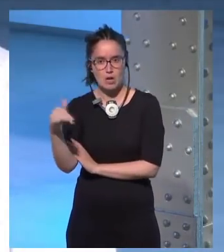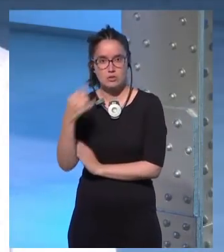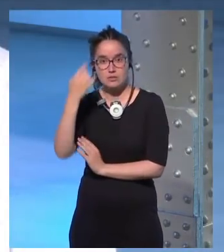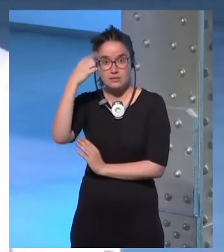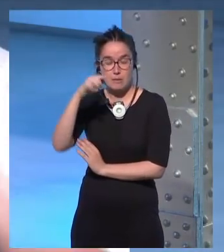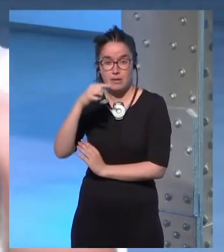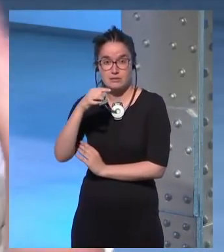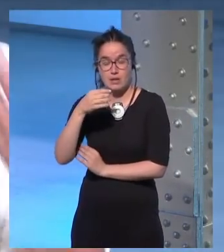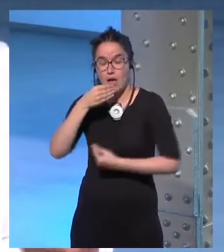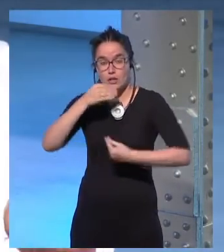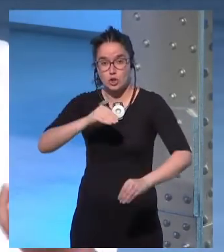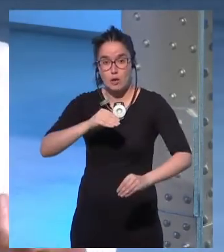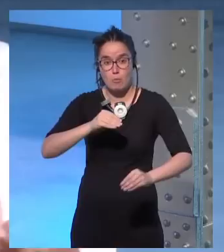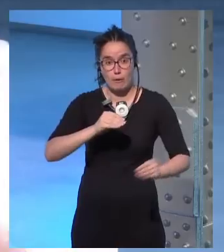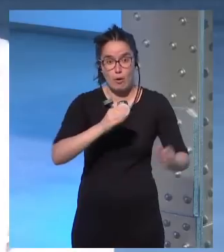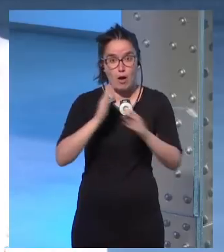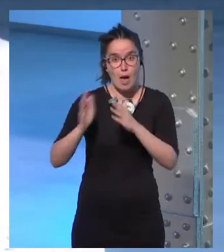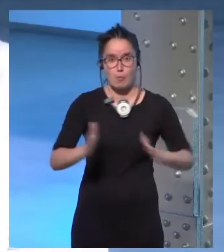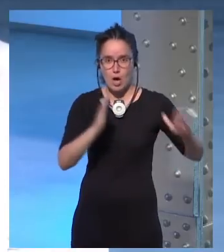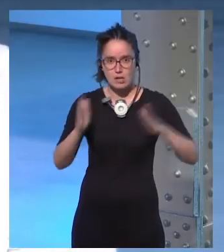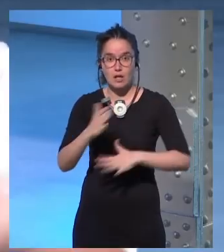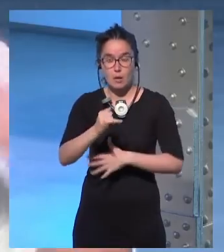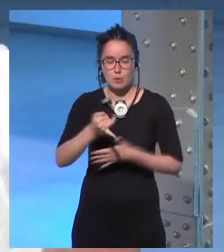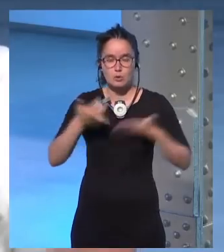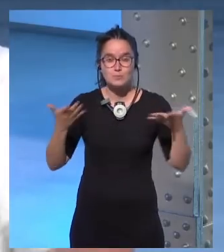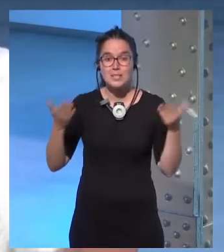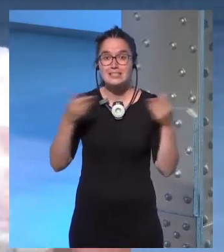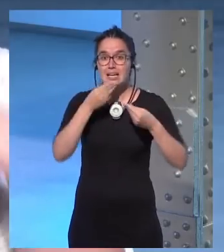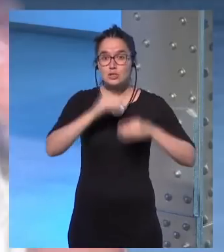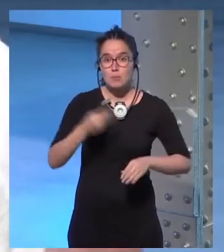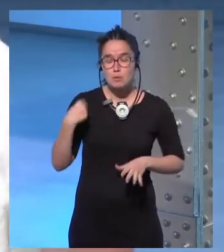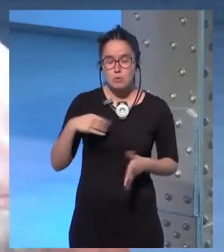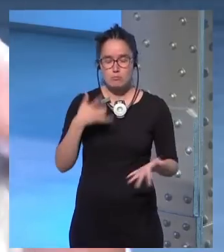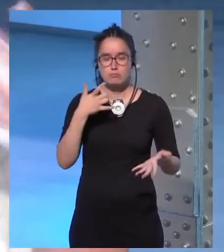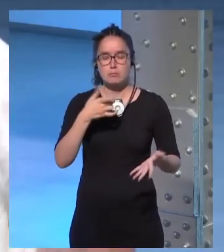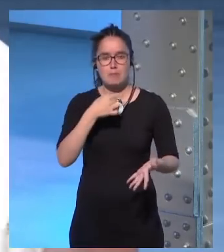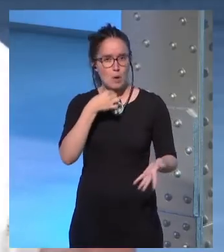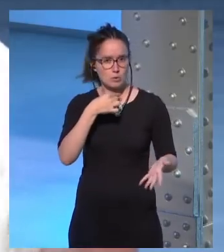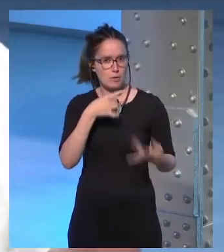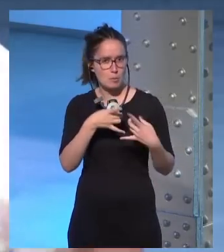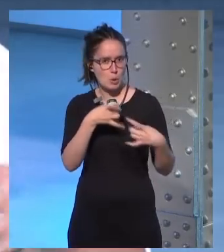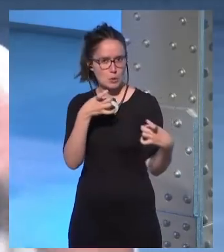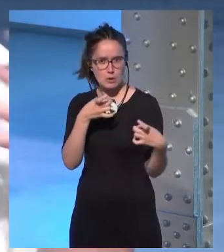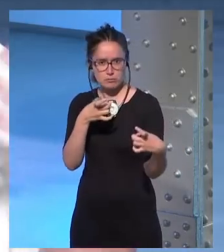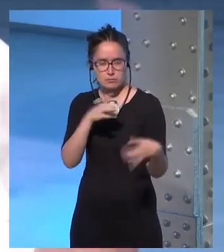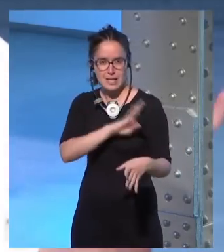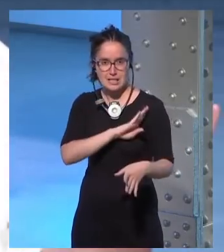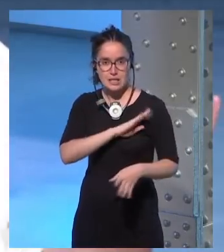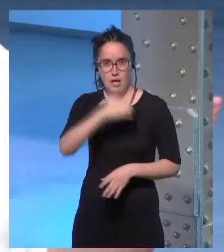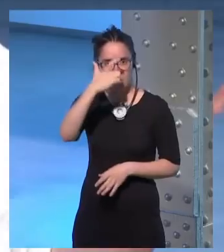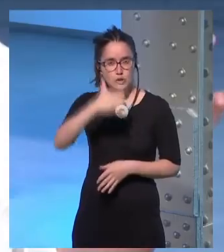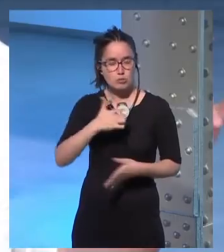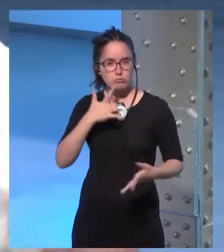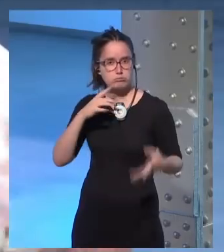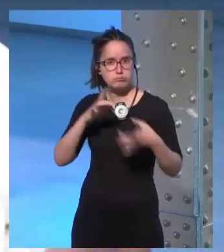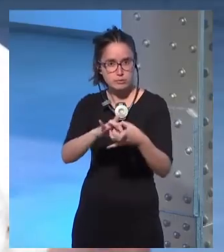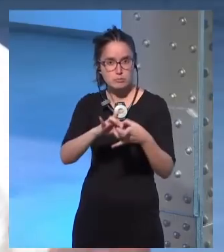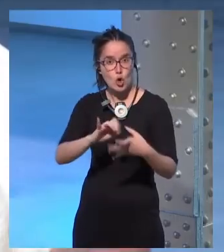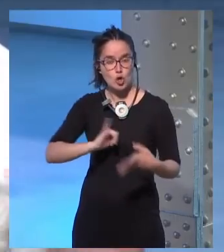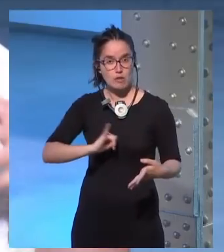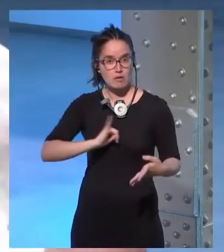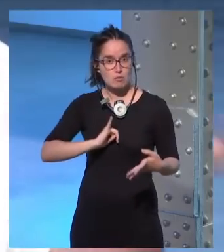So it was very resonant for me, and I also identified, right? I wanted to be a hero, and unfortunately, in the